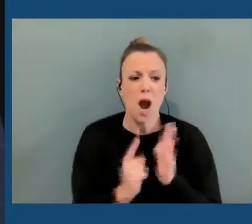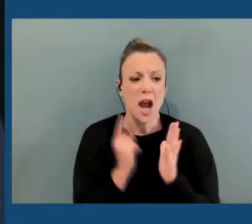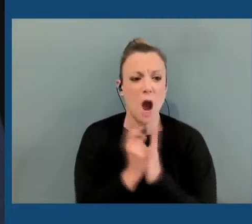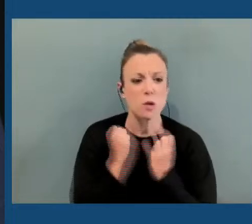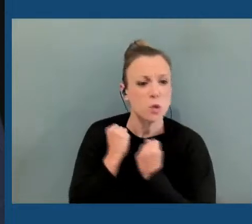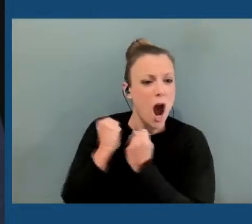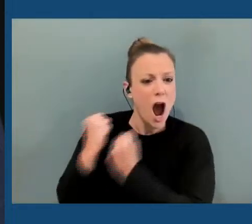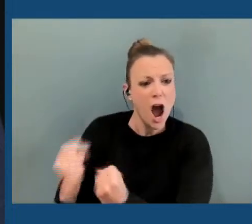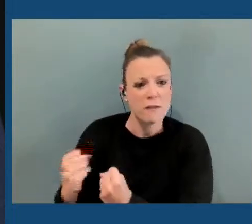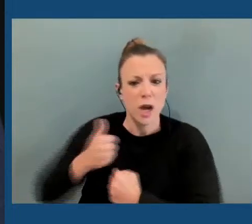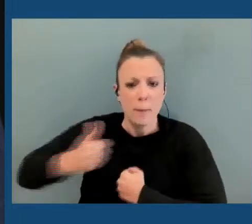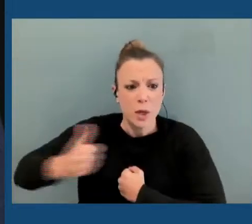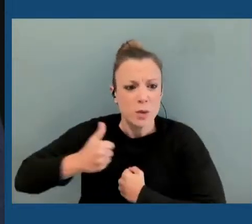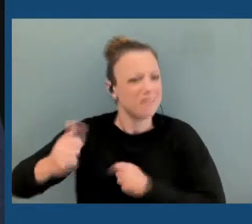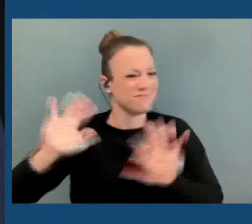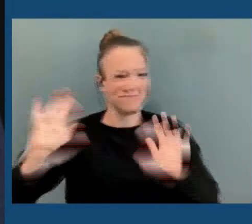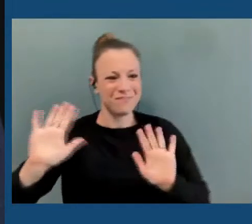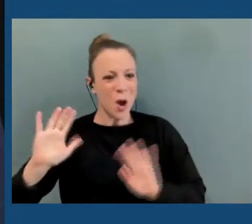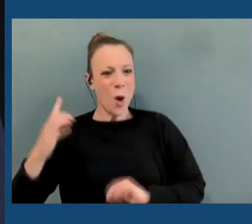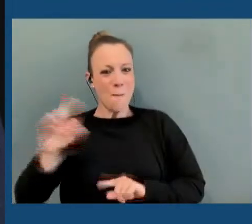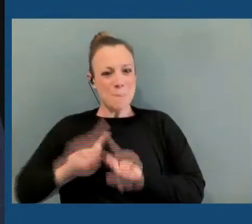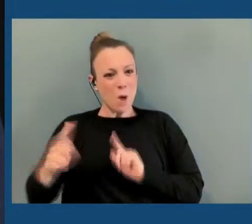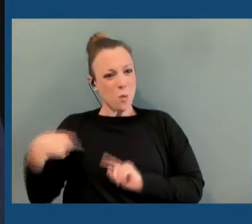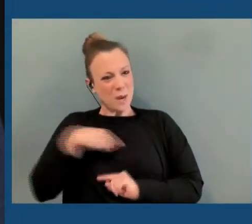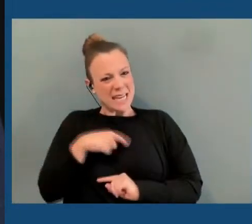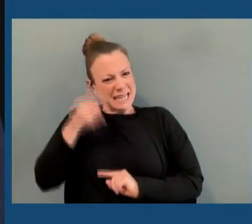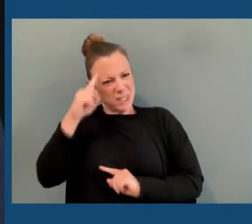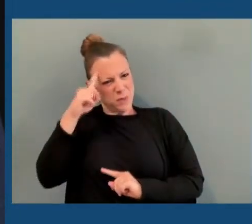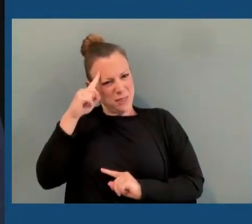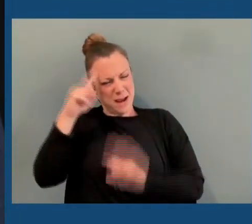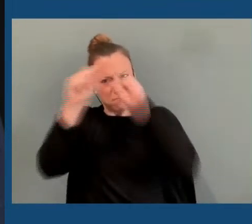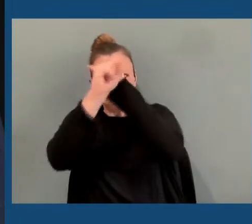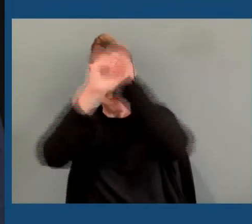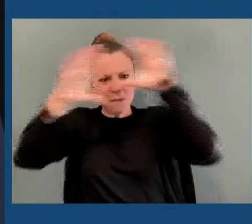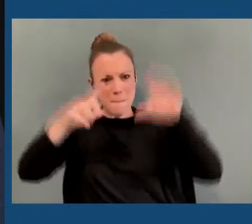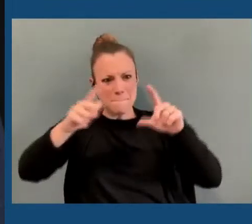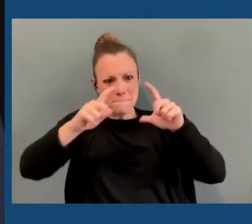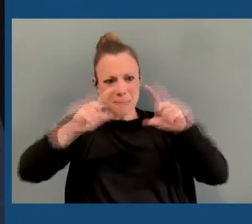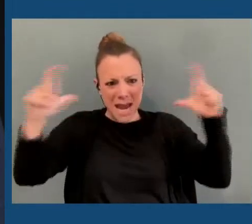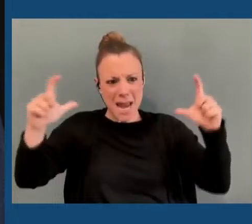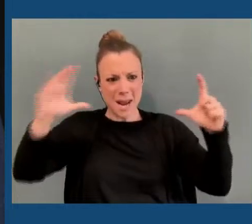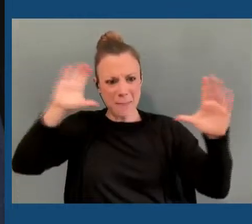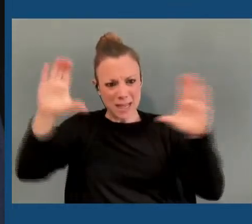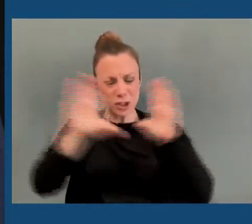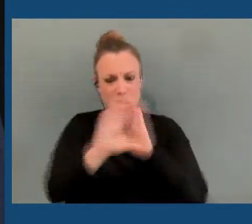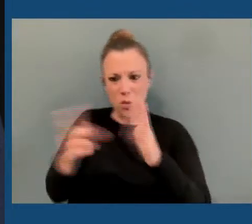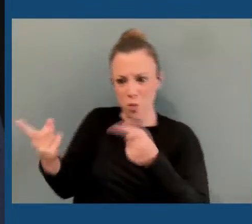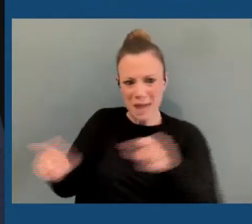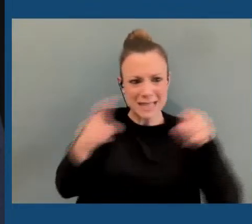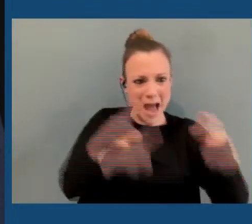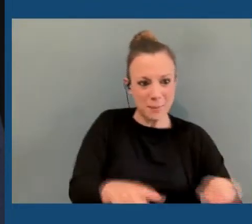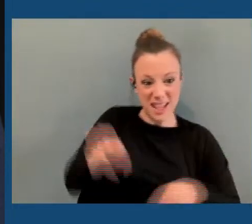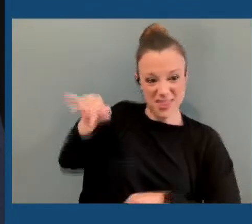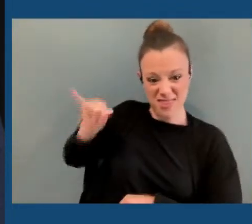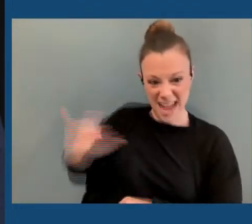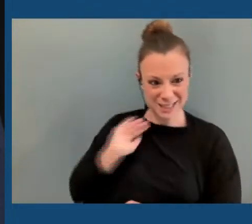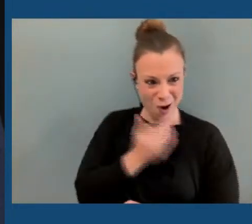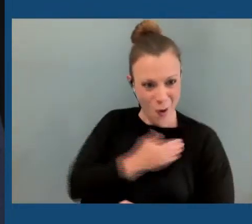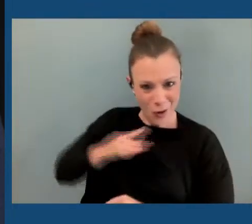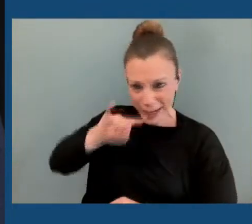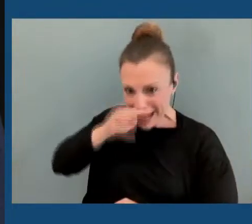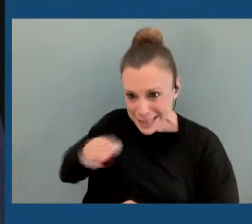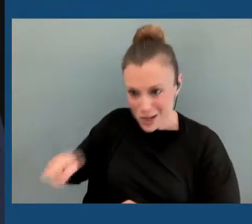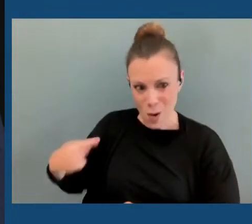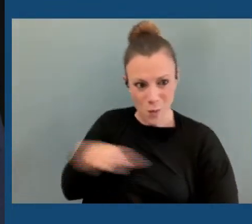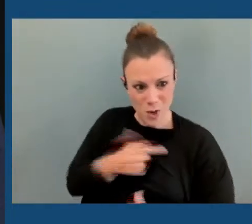communities can step up and be homes for people that are doing very well, some of them, and some are just starting up, but those are our kids. That's where our kids will be